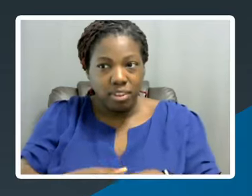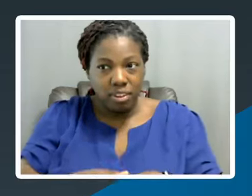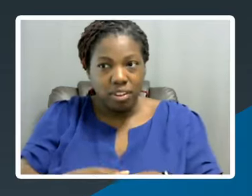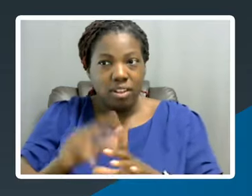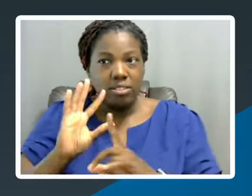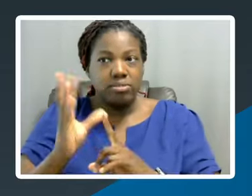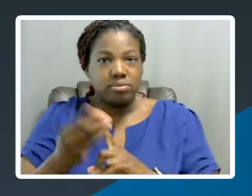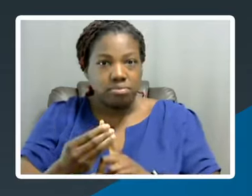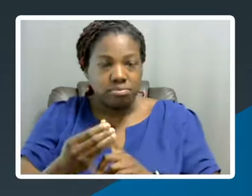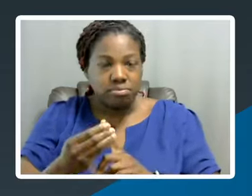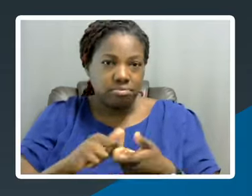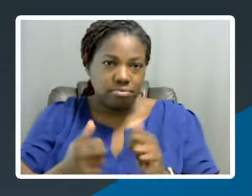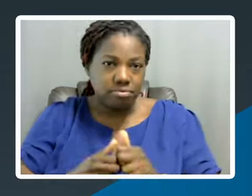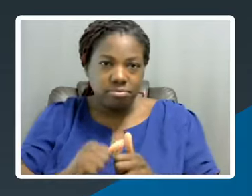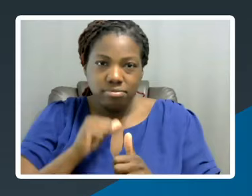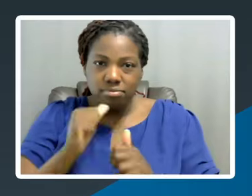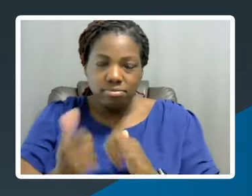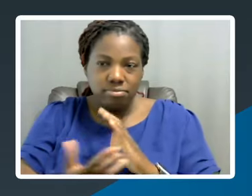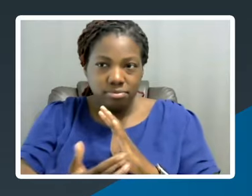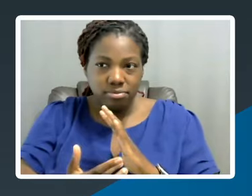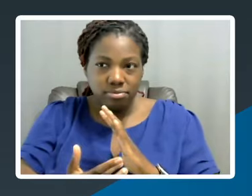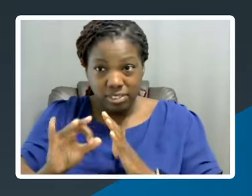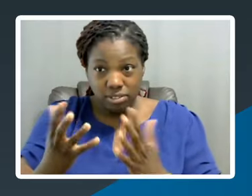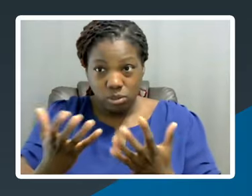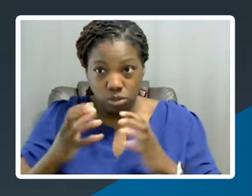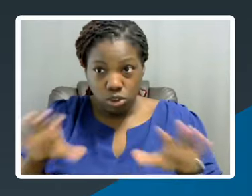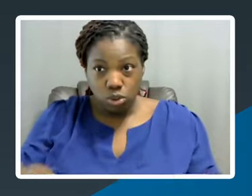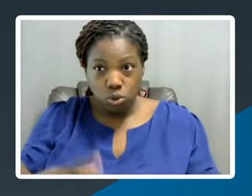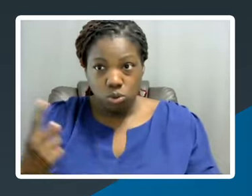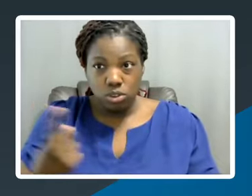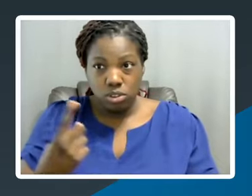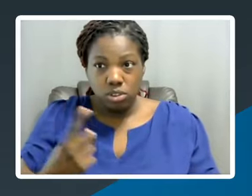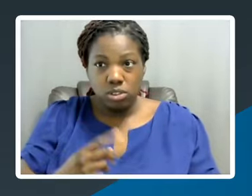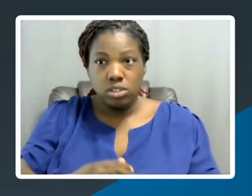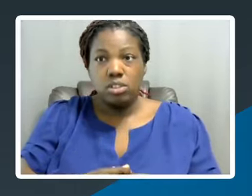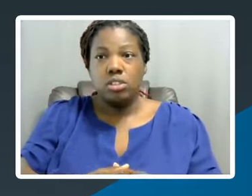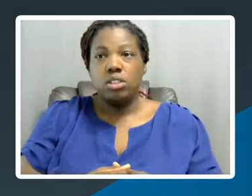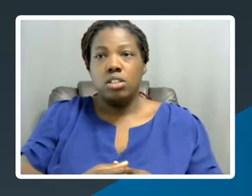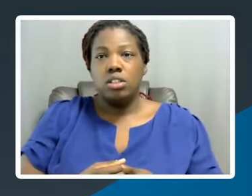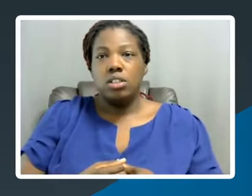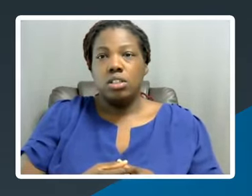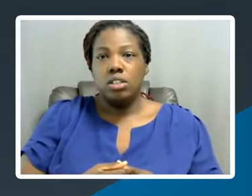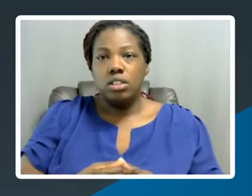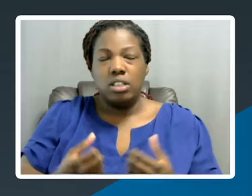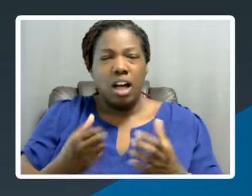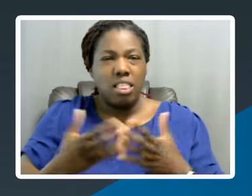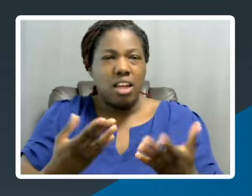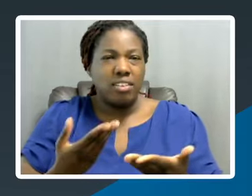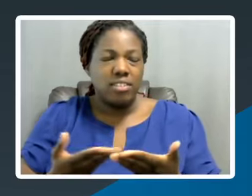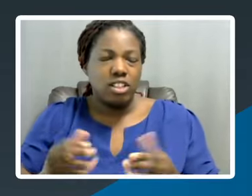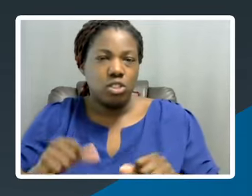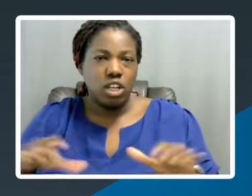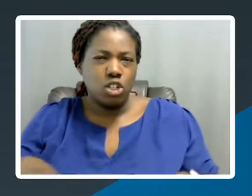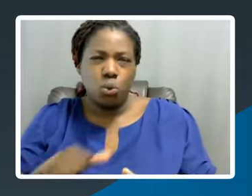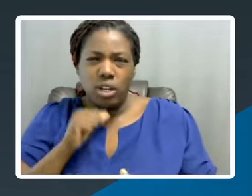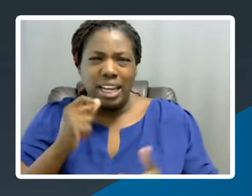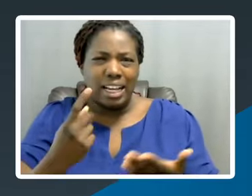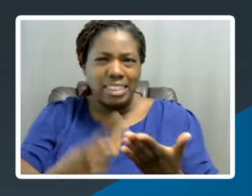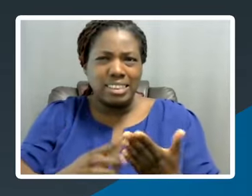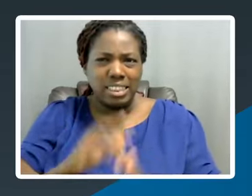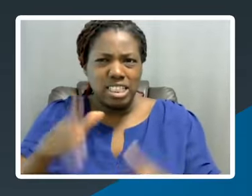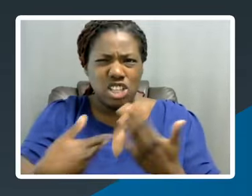issue, not a technological one. And if you want to do something about it, there's actually lots of things you can do. And we're not going to take the time to go through all these today. That's a topic for